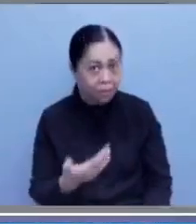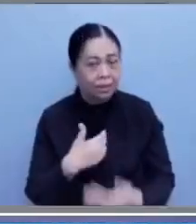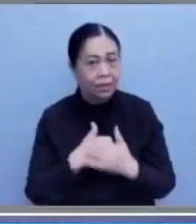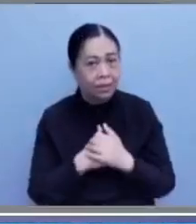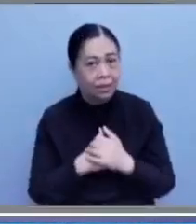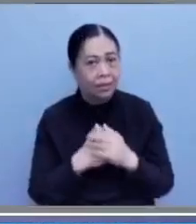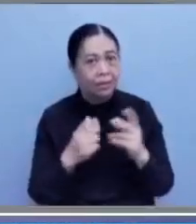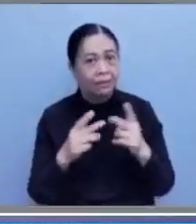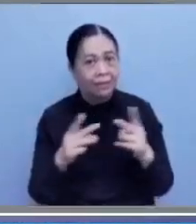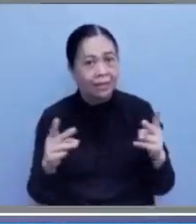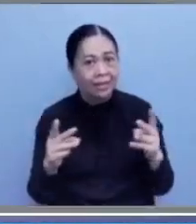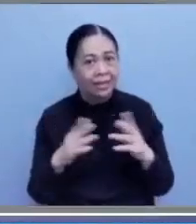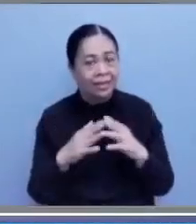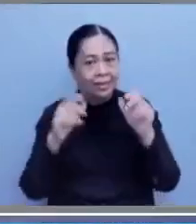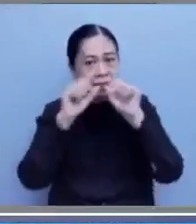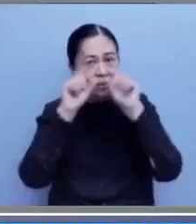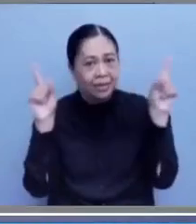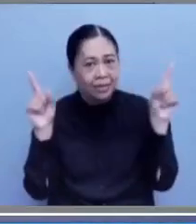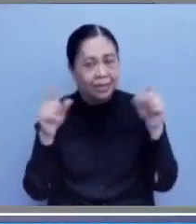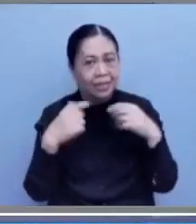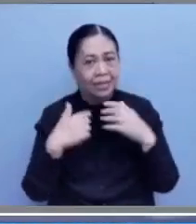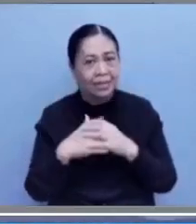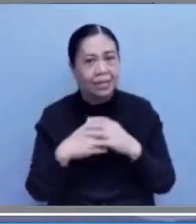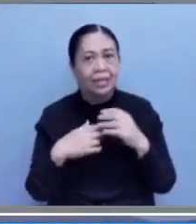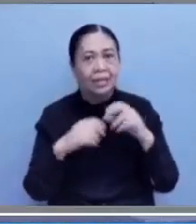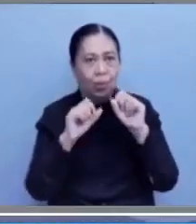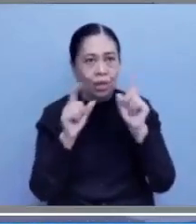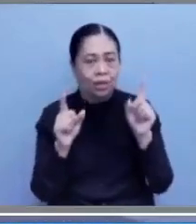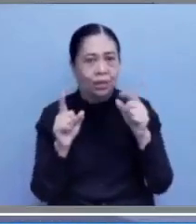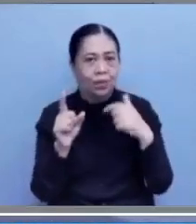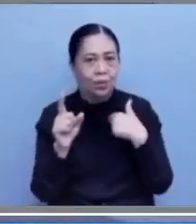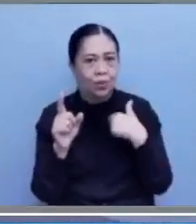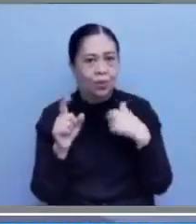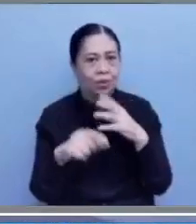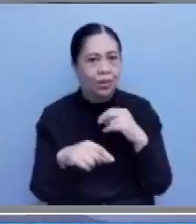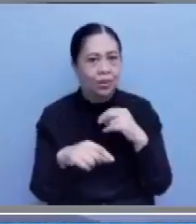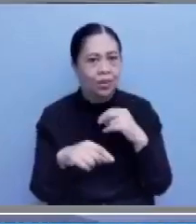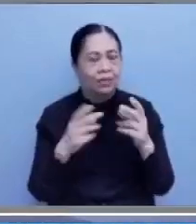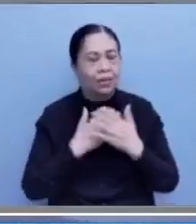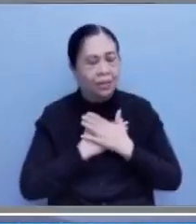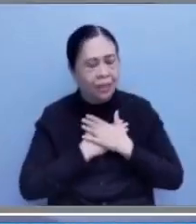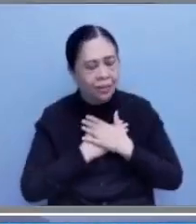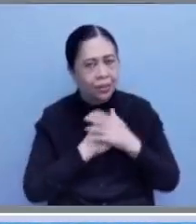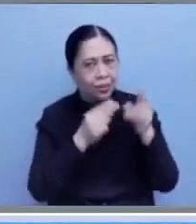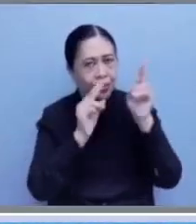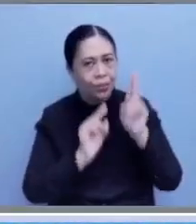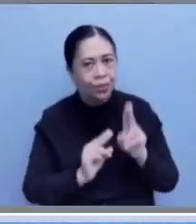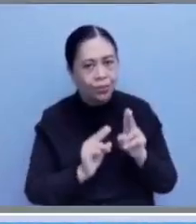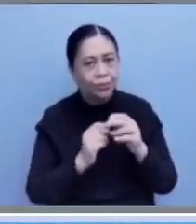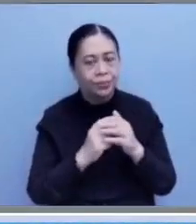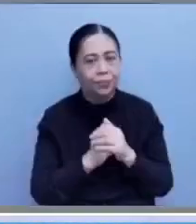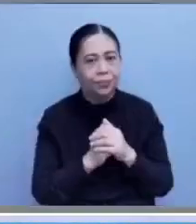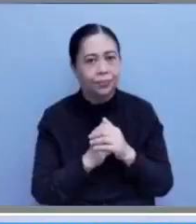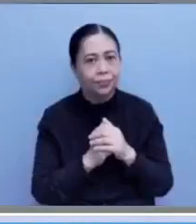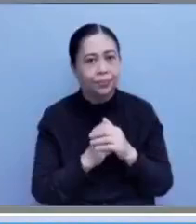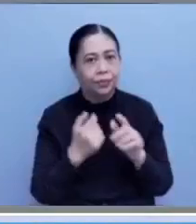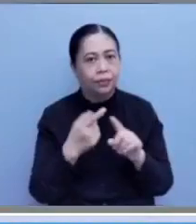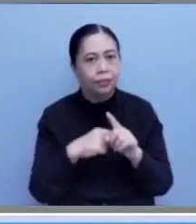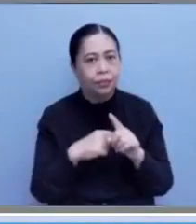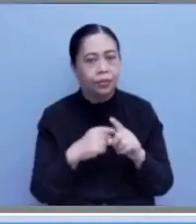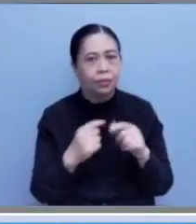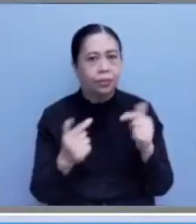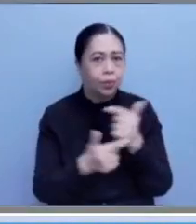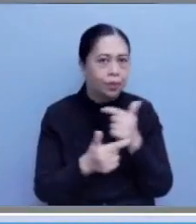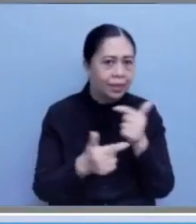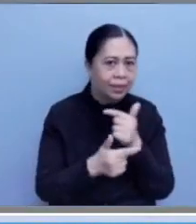very surprised, nagulat ako, at saka very honored. Kasi aside from mga comedy